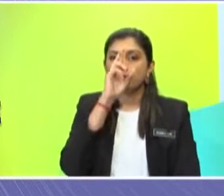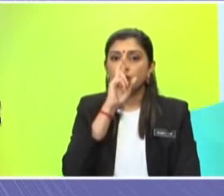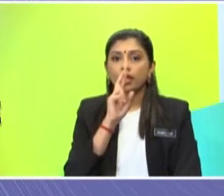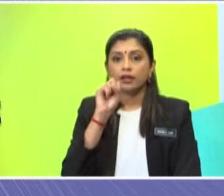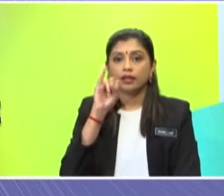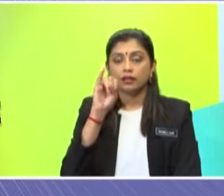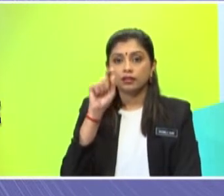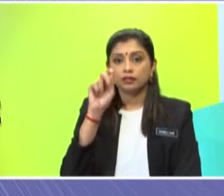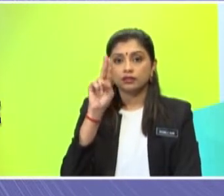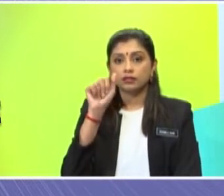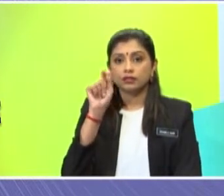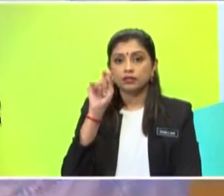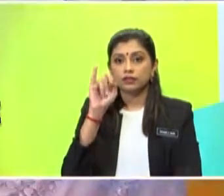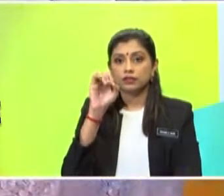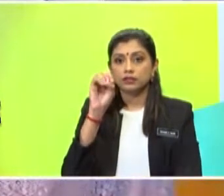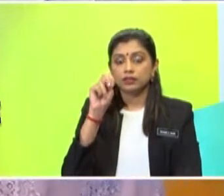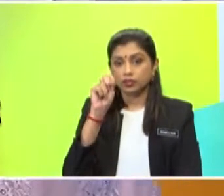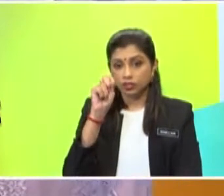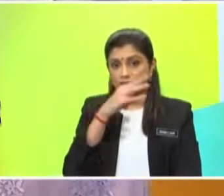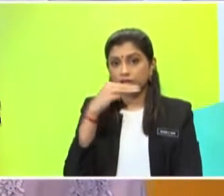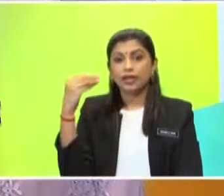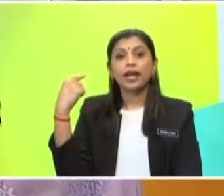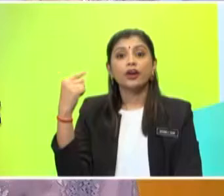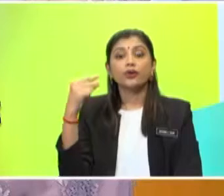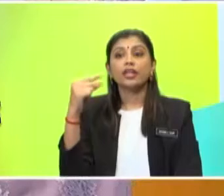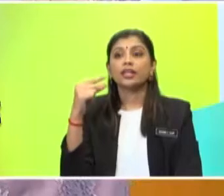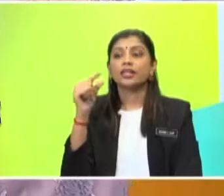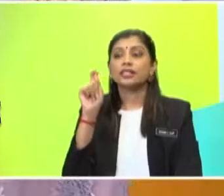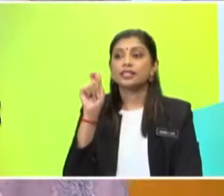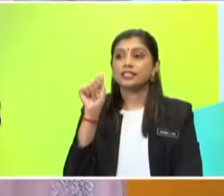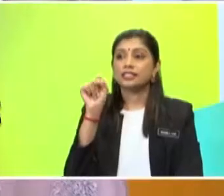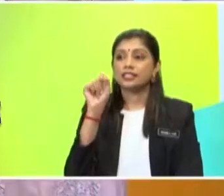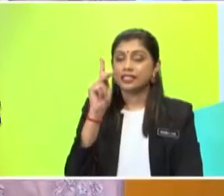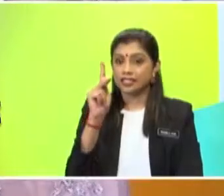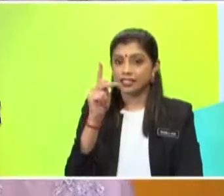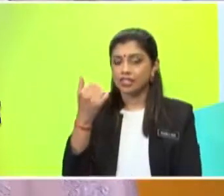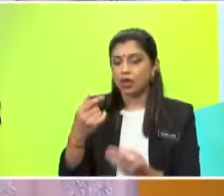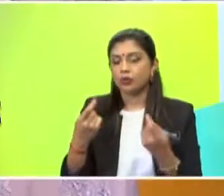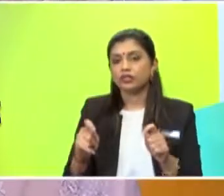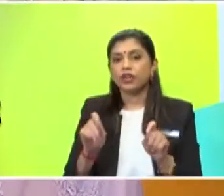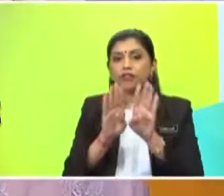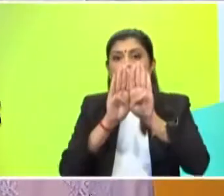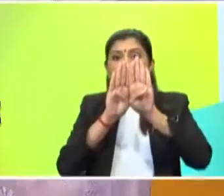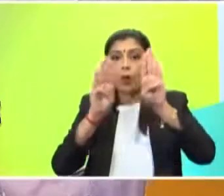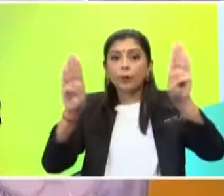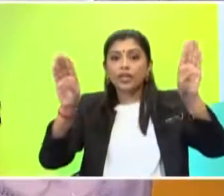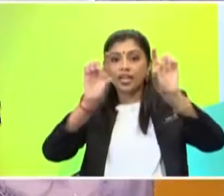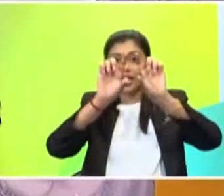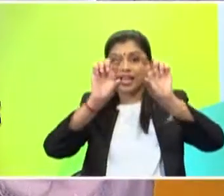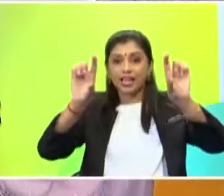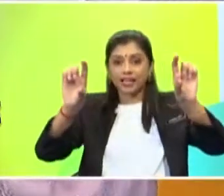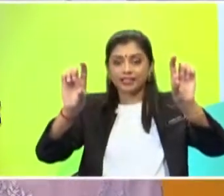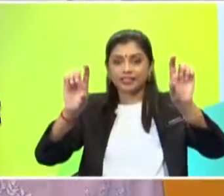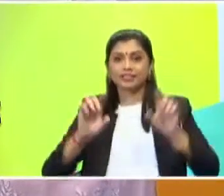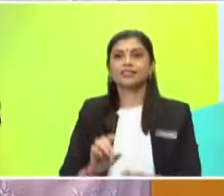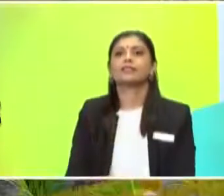All right, now, who wants to give it a try to share us your opening line using the templates that I just shared on the screen? Who can that be?